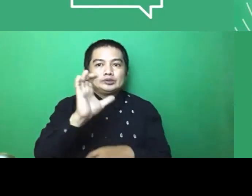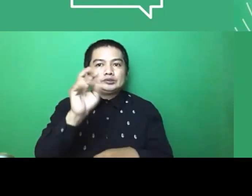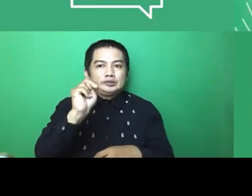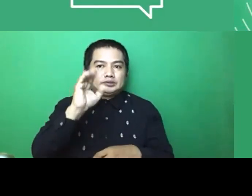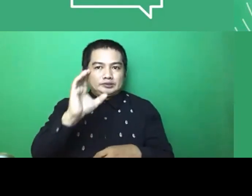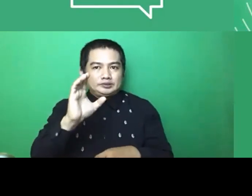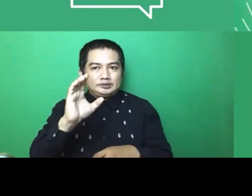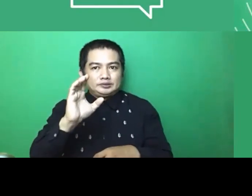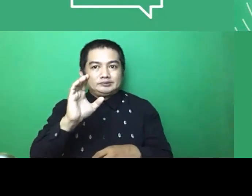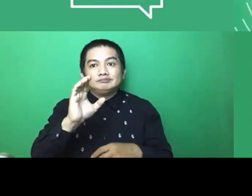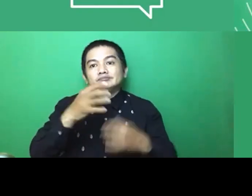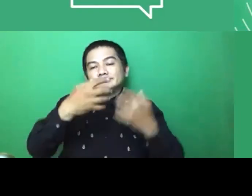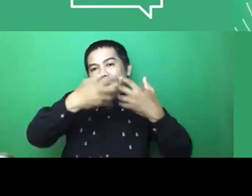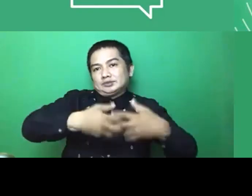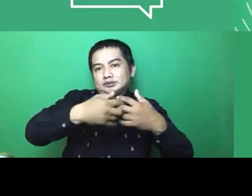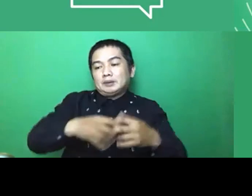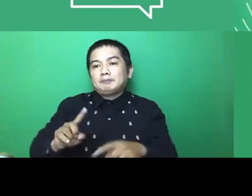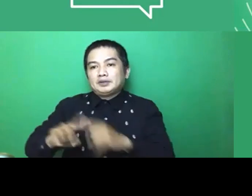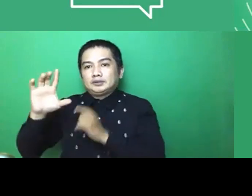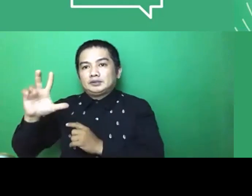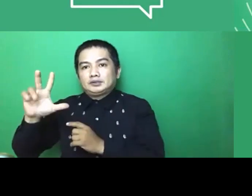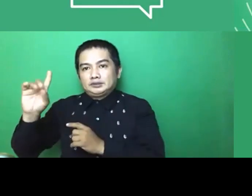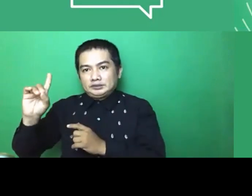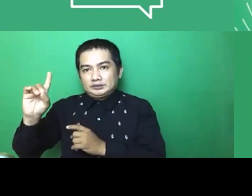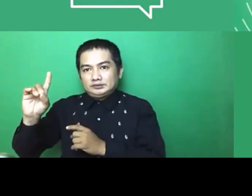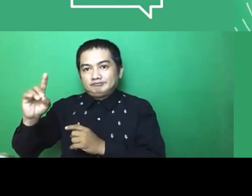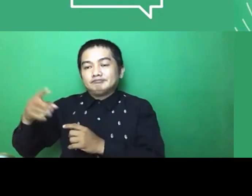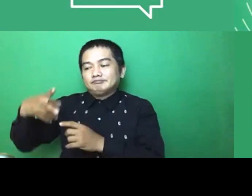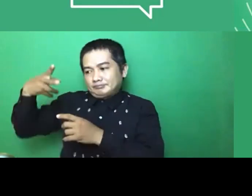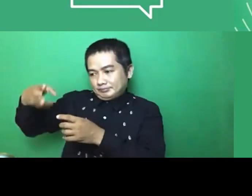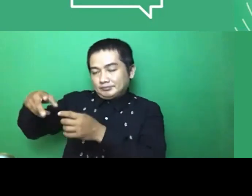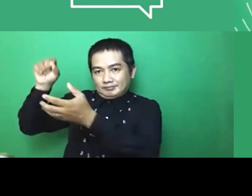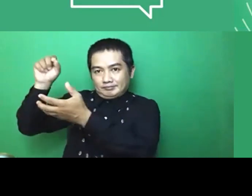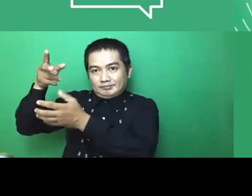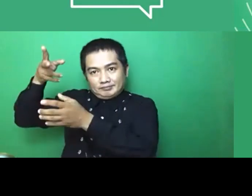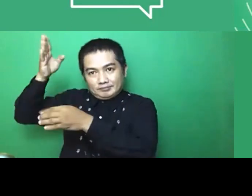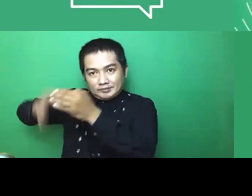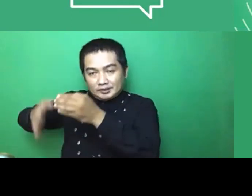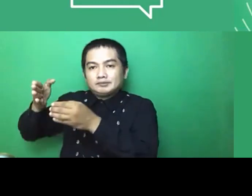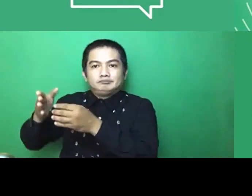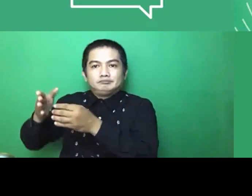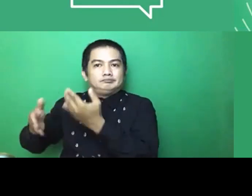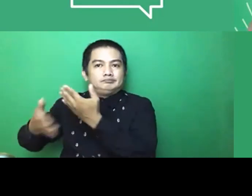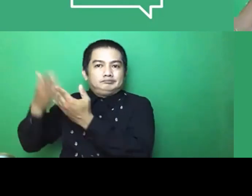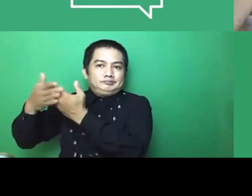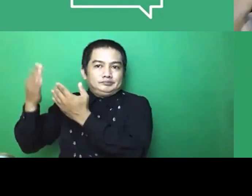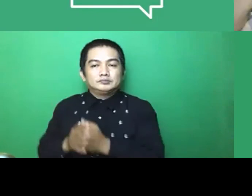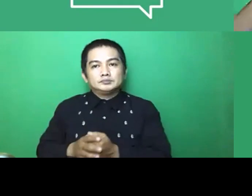machine. Whereas on a 3D printing machine, undercuts are very possible. Interior shapes, for example,